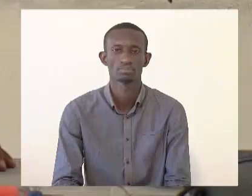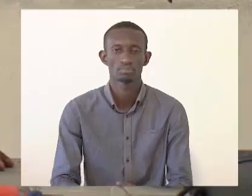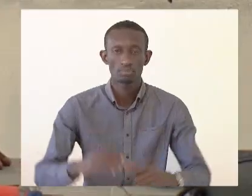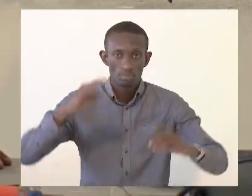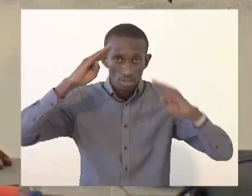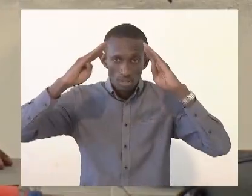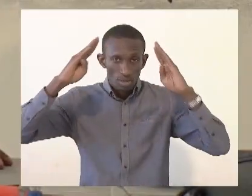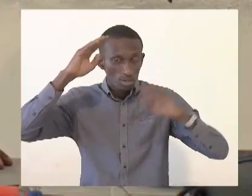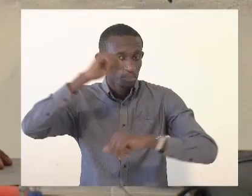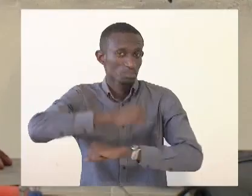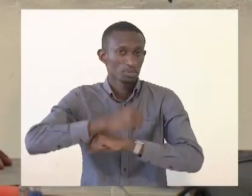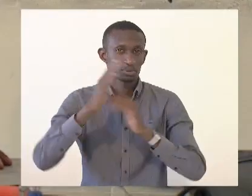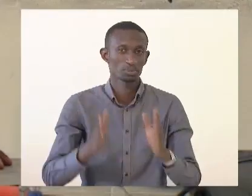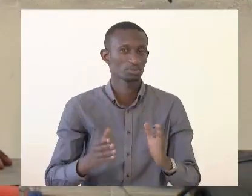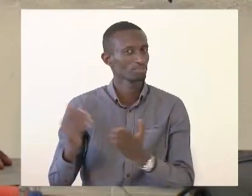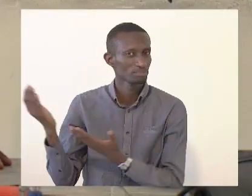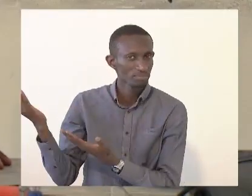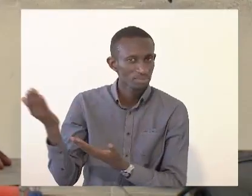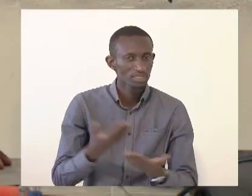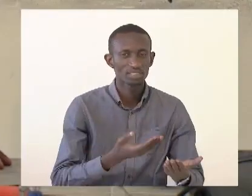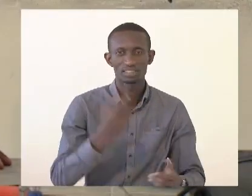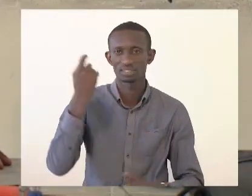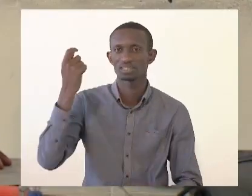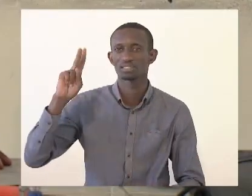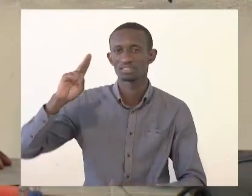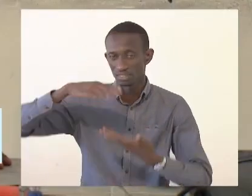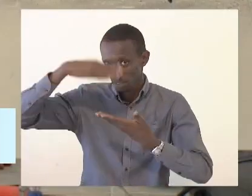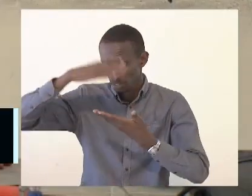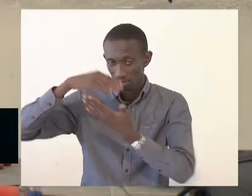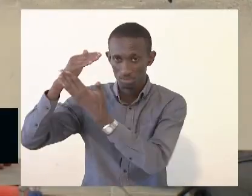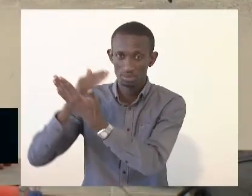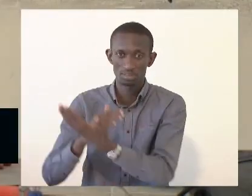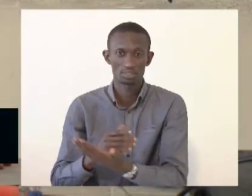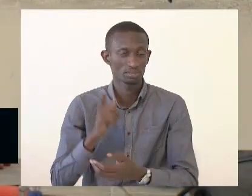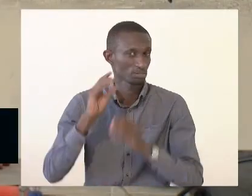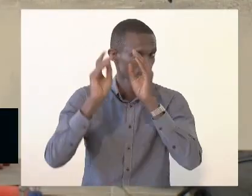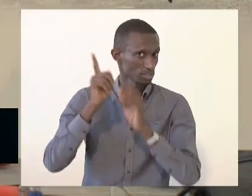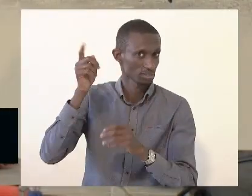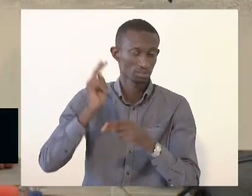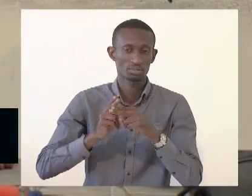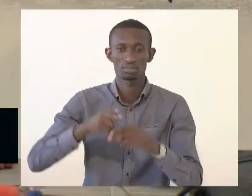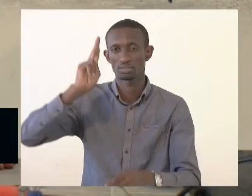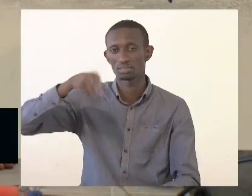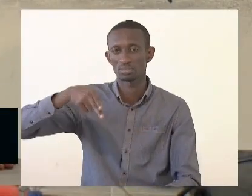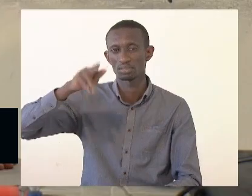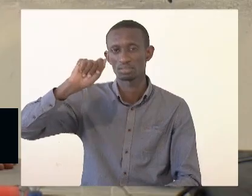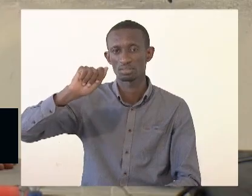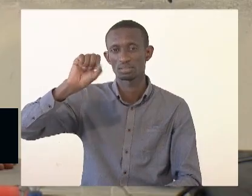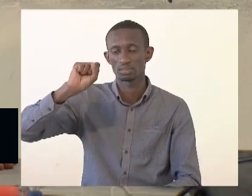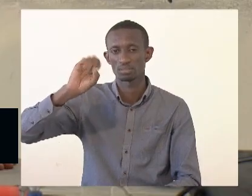Hello students, welcome back to the TV learning program. I'm Teacher Pasco and today I will be